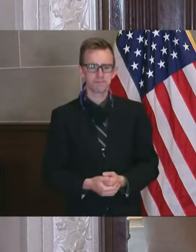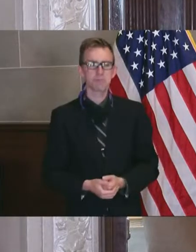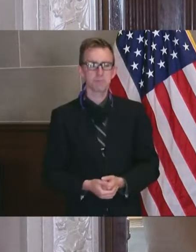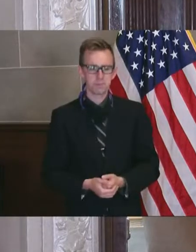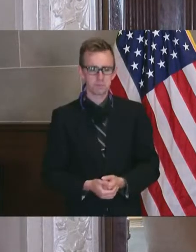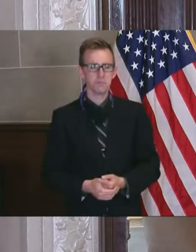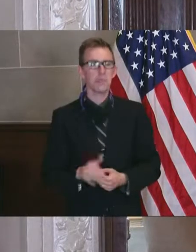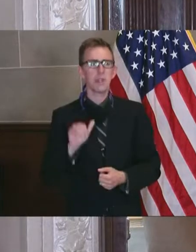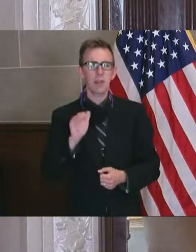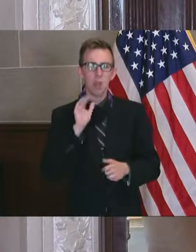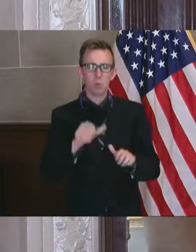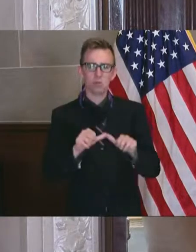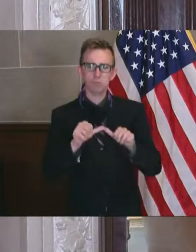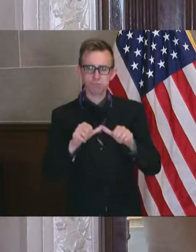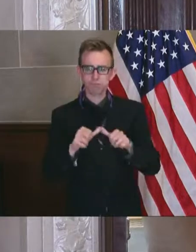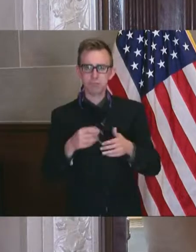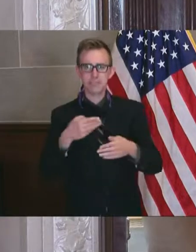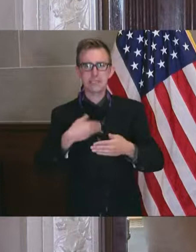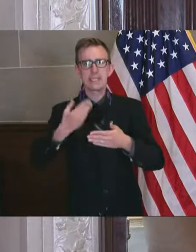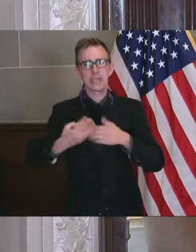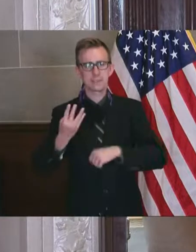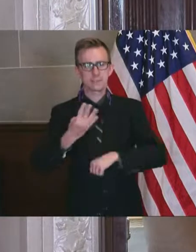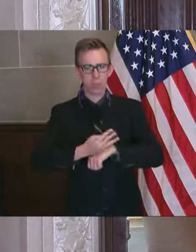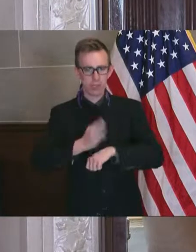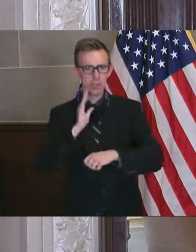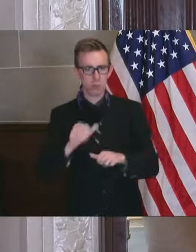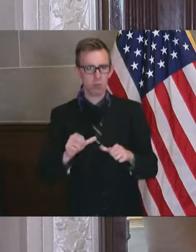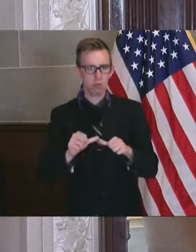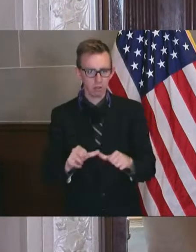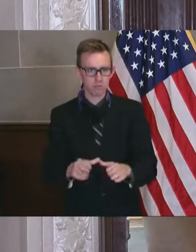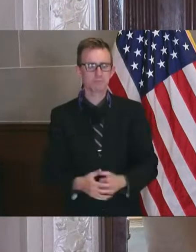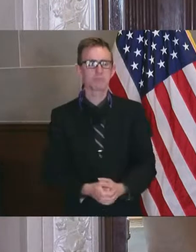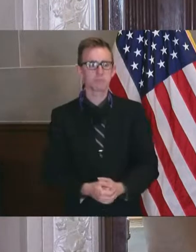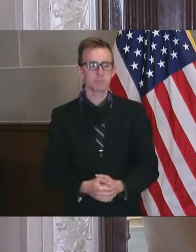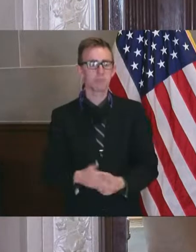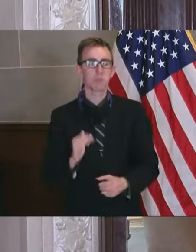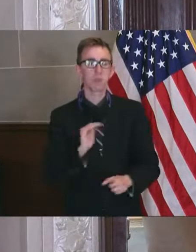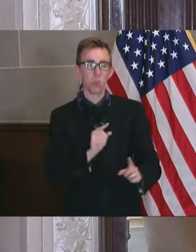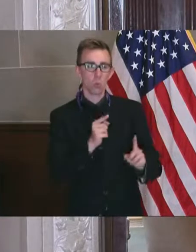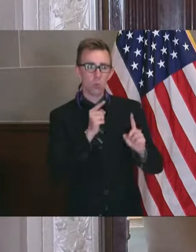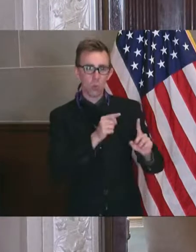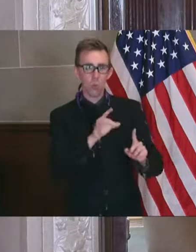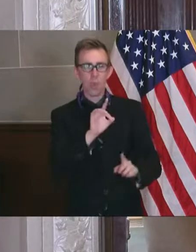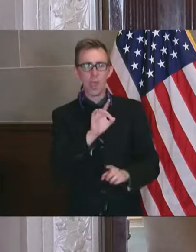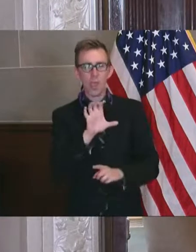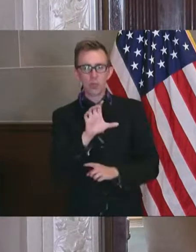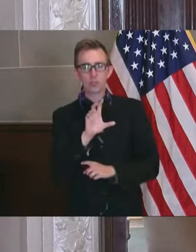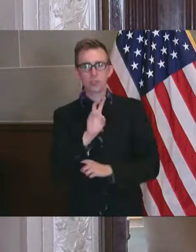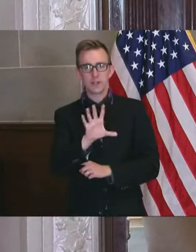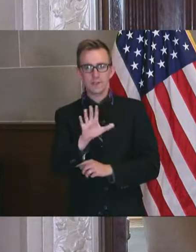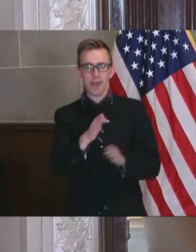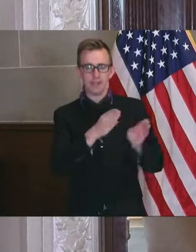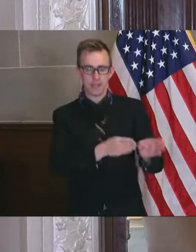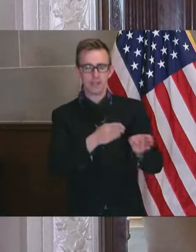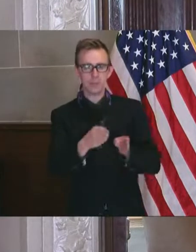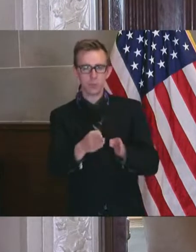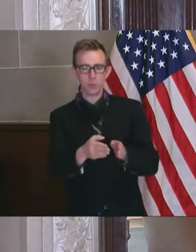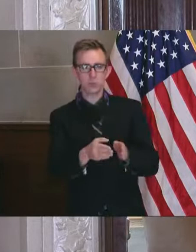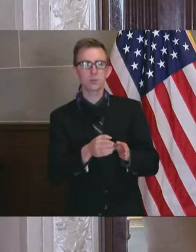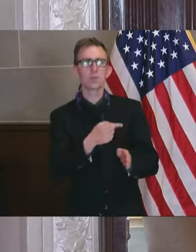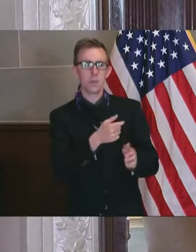And this will continue over the next 4 days. Our target number is to test 875 individuals